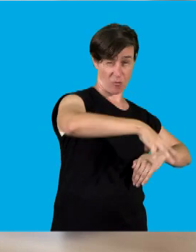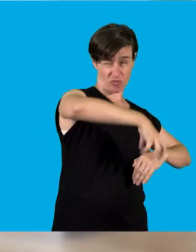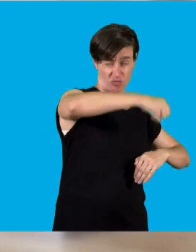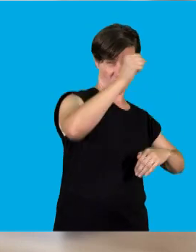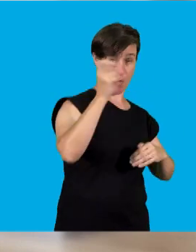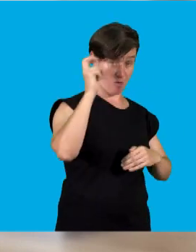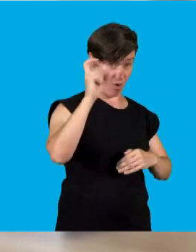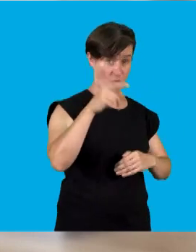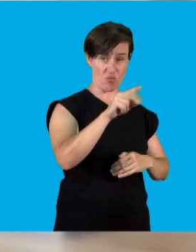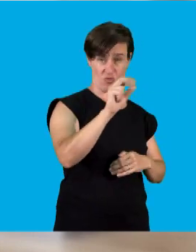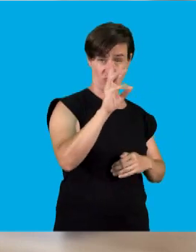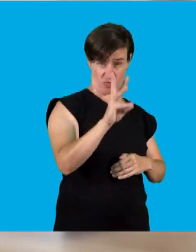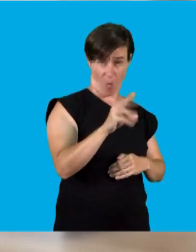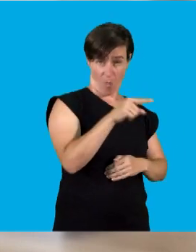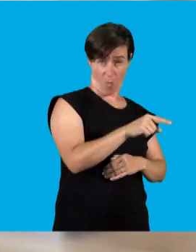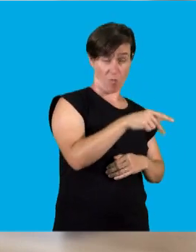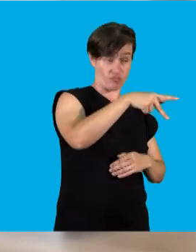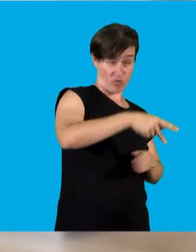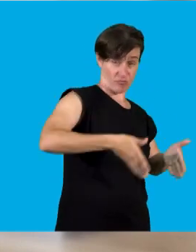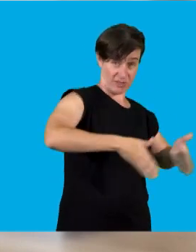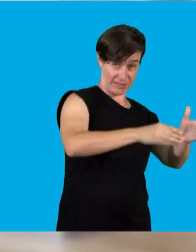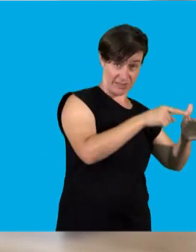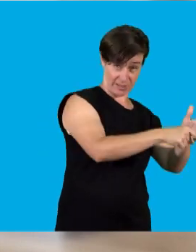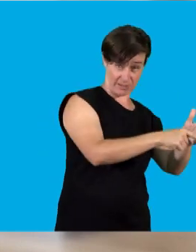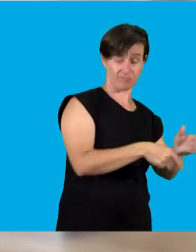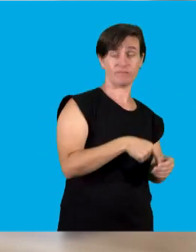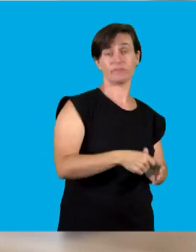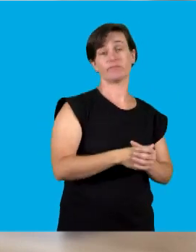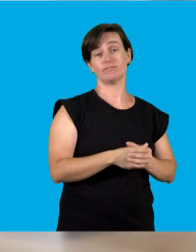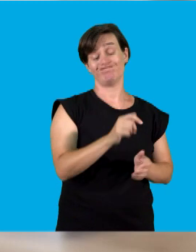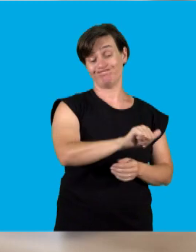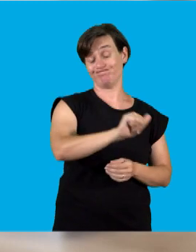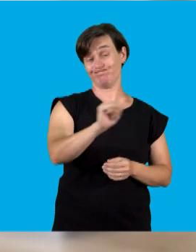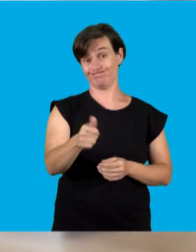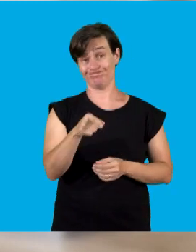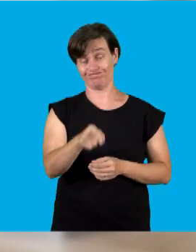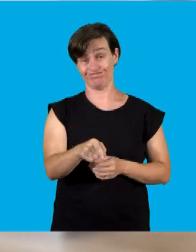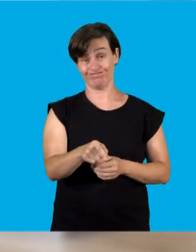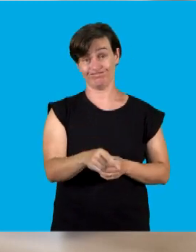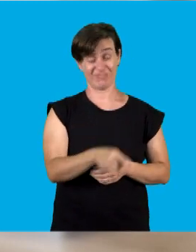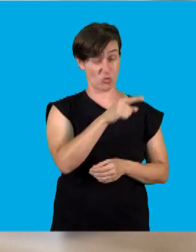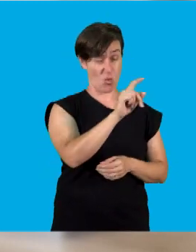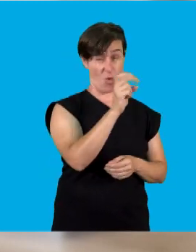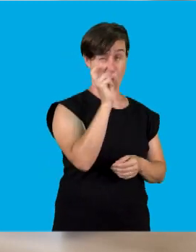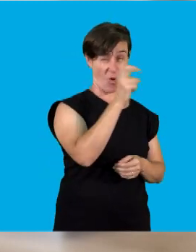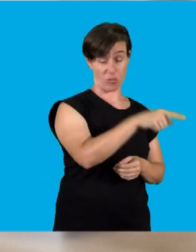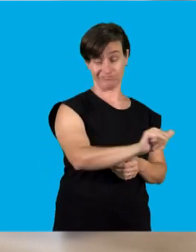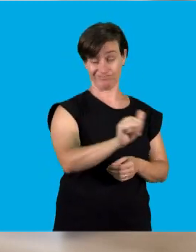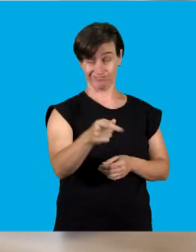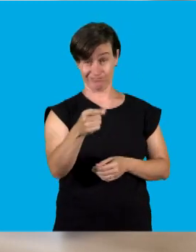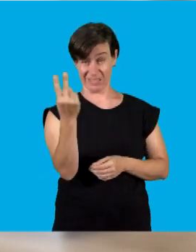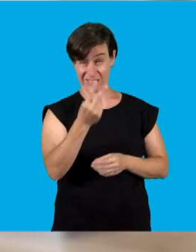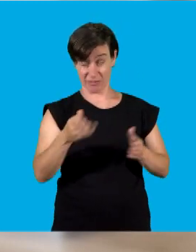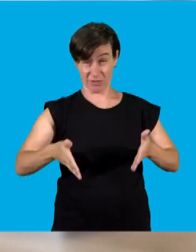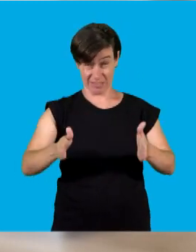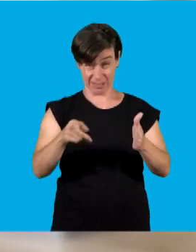the primary sector that deals with digging of that raw gold, and then moving on, taking that raw gold to the secondary sector, whereby they're going